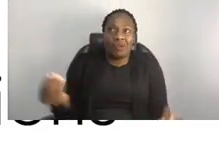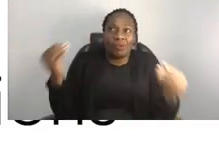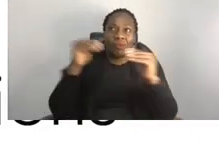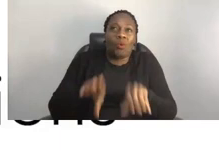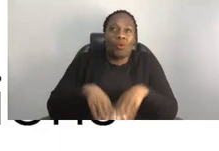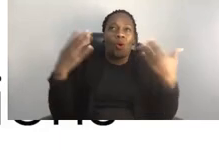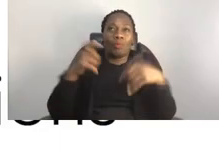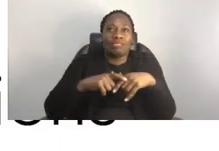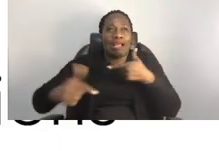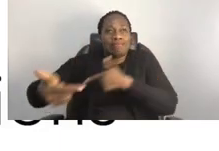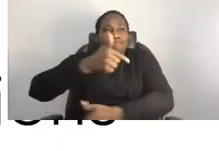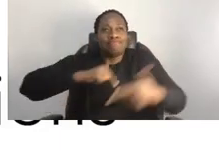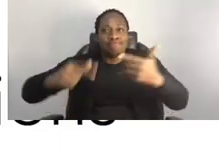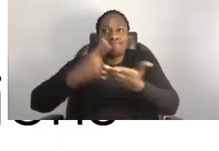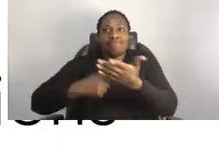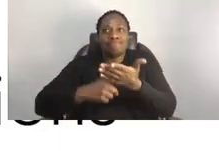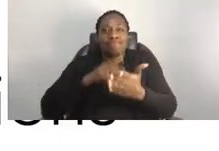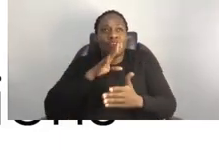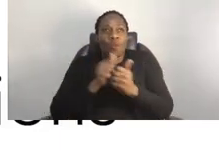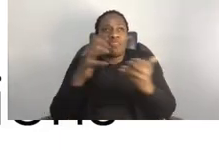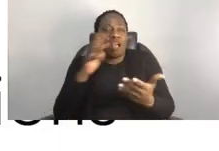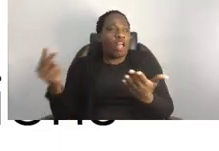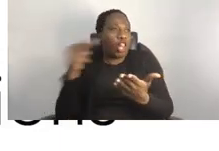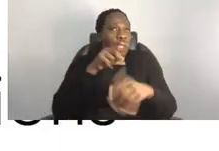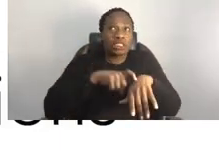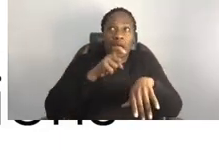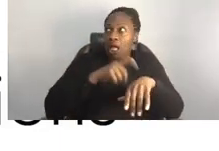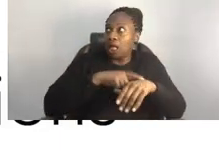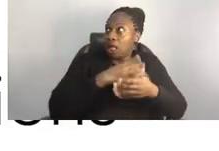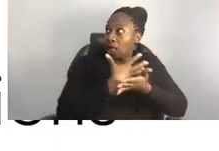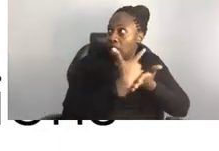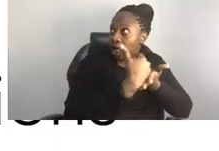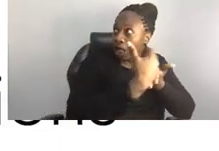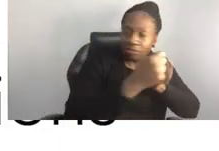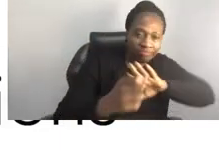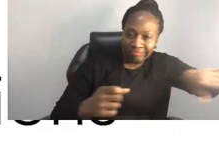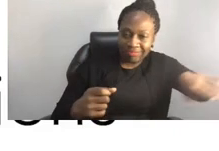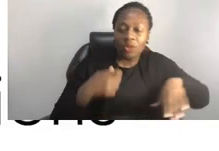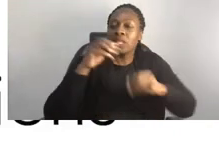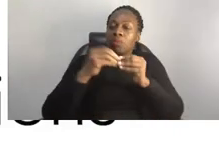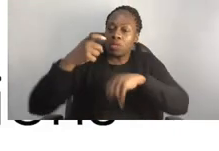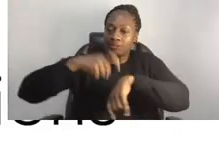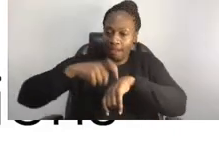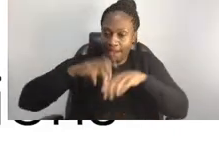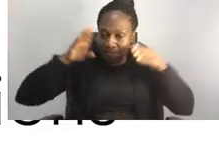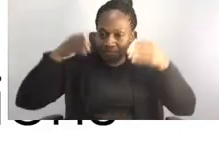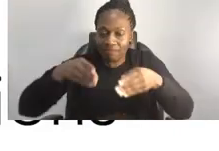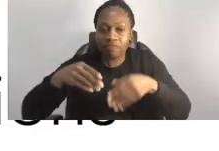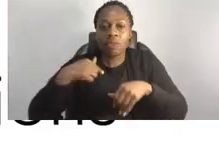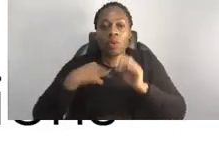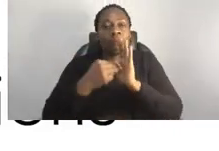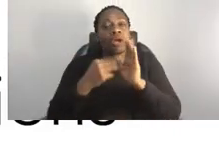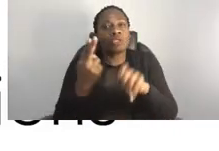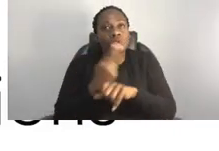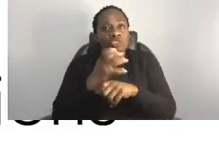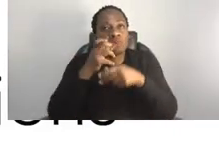mic time for participants to just speak without looking at the clock so quickly. So we needed a little bit more time. We modeled and utilized